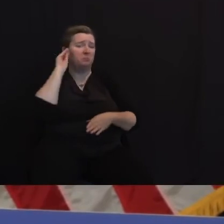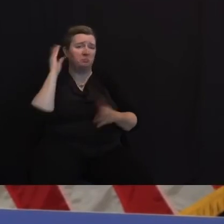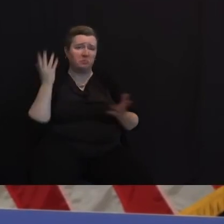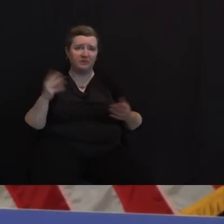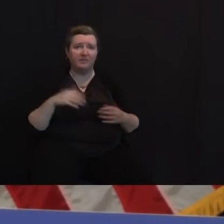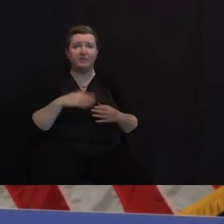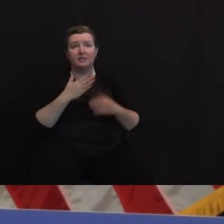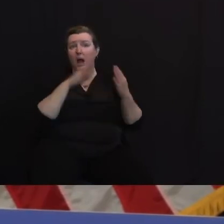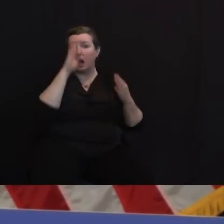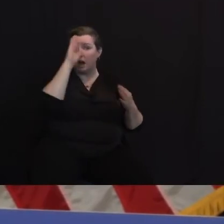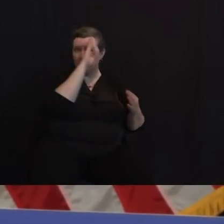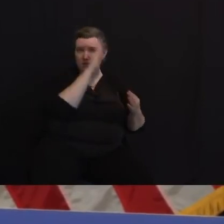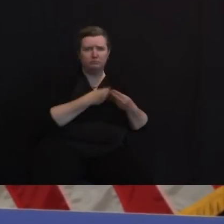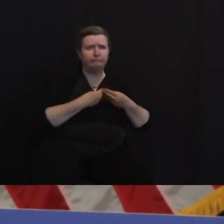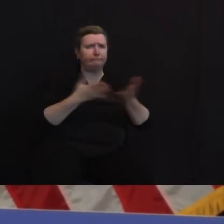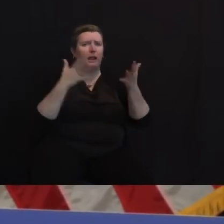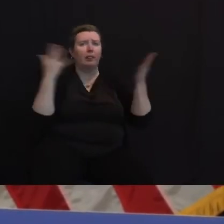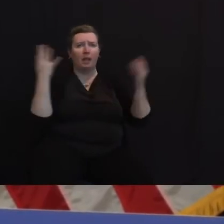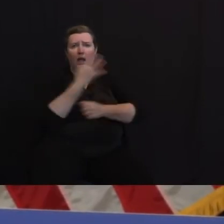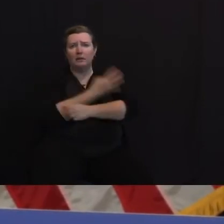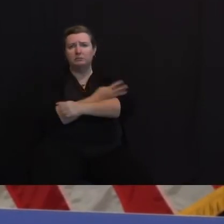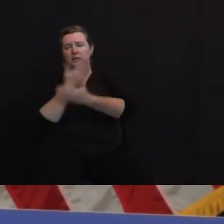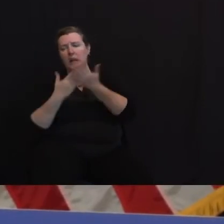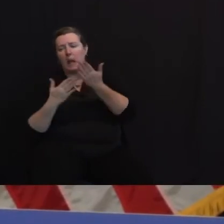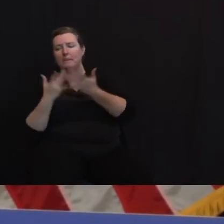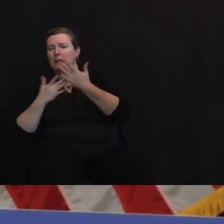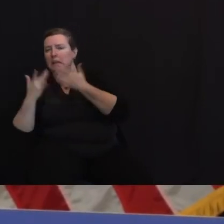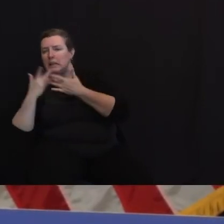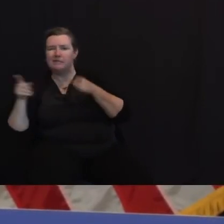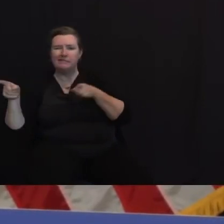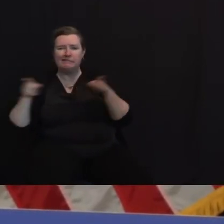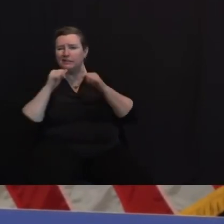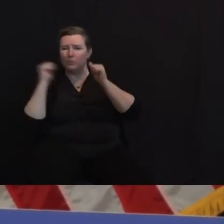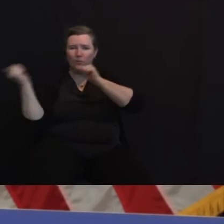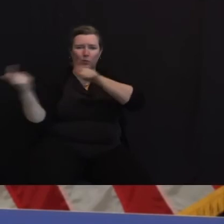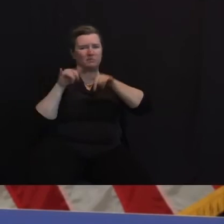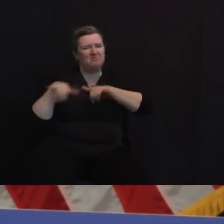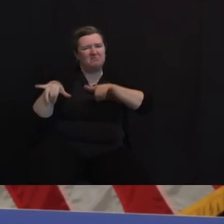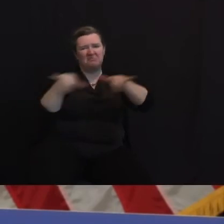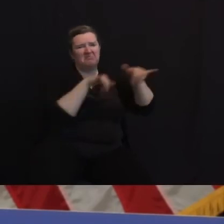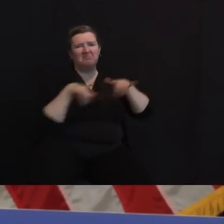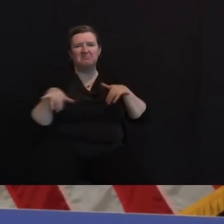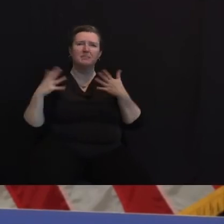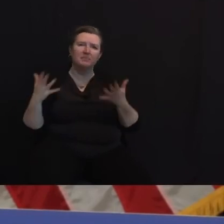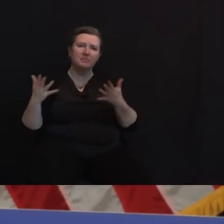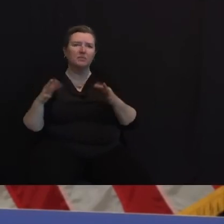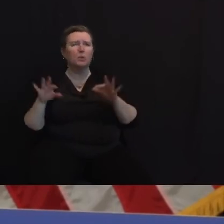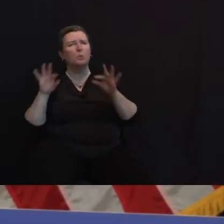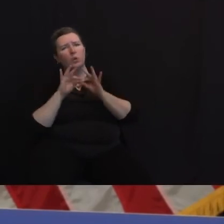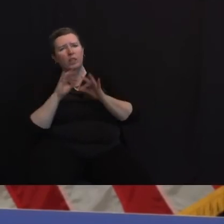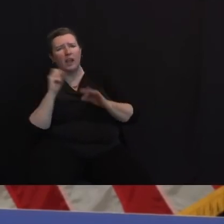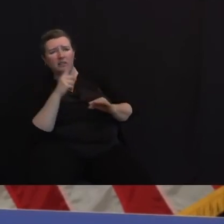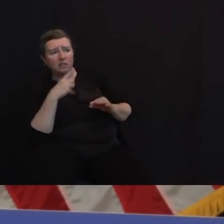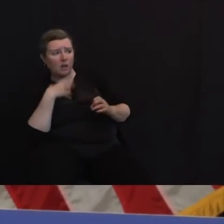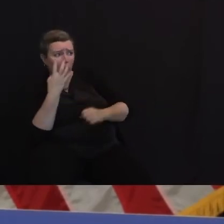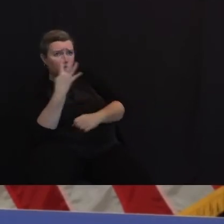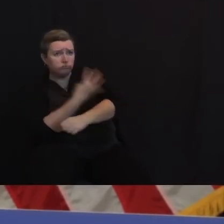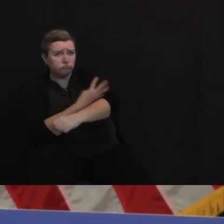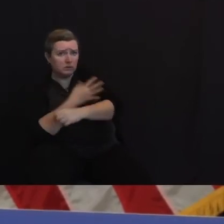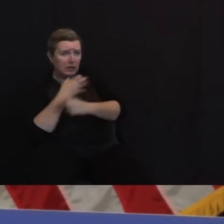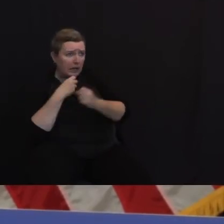others that are using very little. And there are reasons for that, but I think that it's certainly worth the effort to get it. And the one thing I think people need